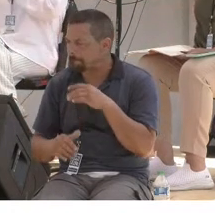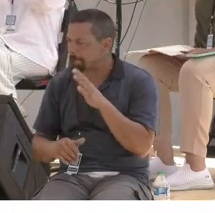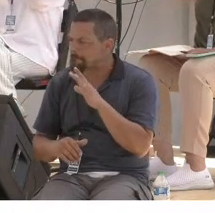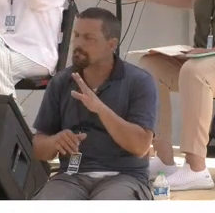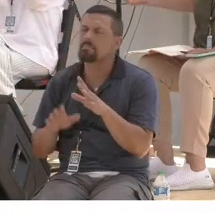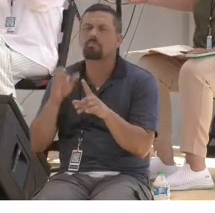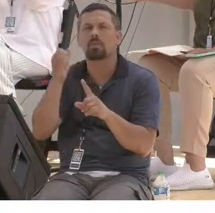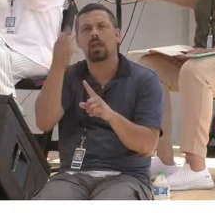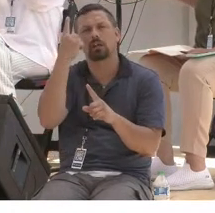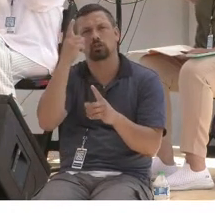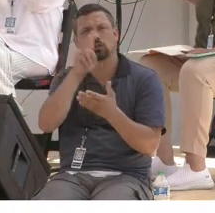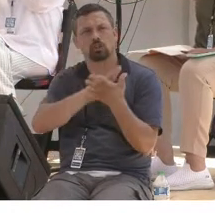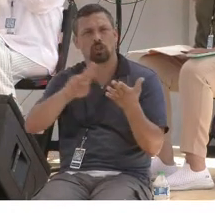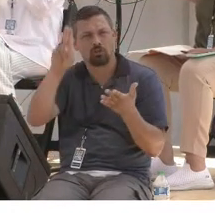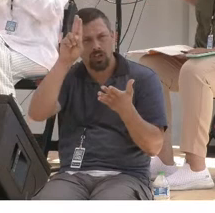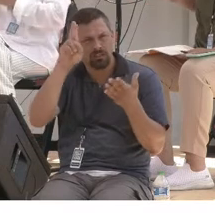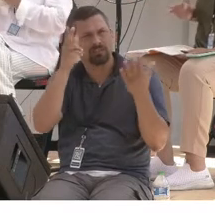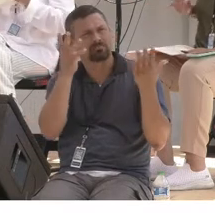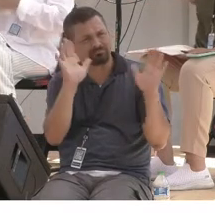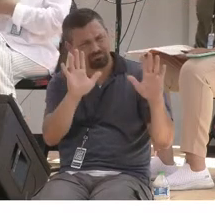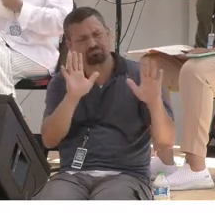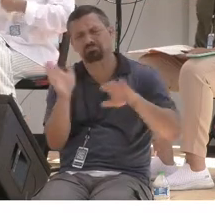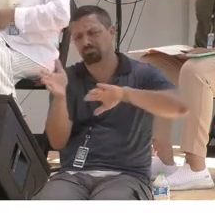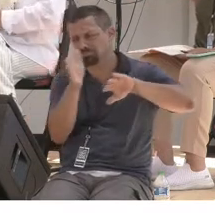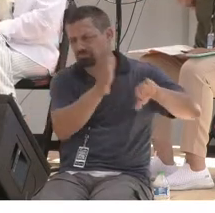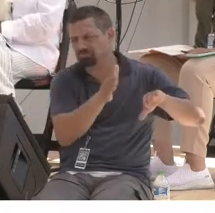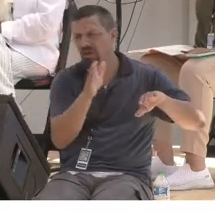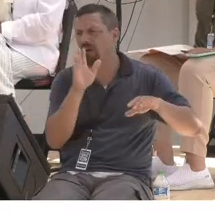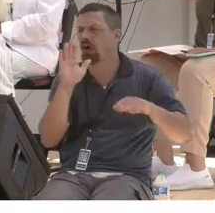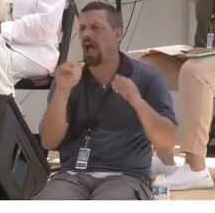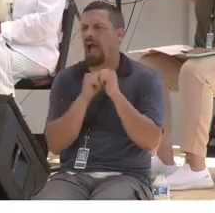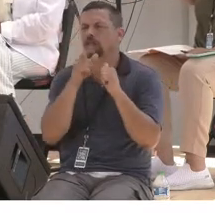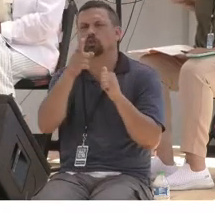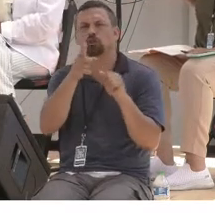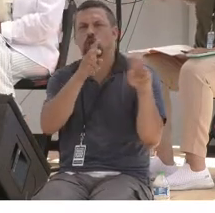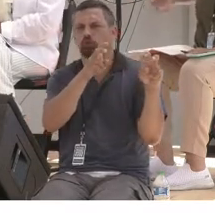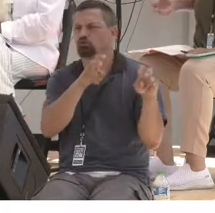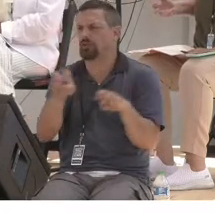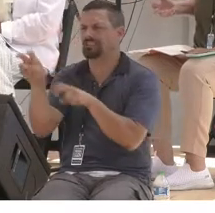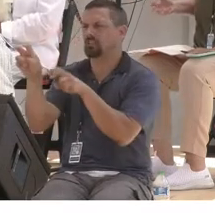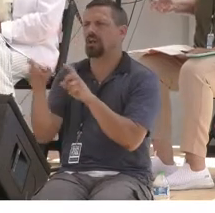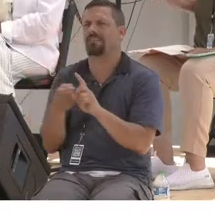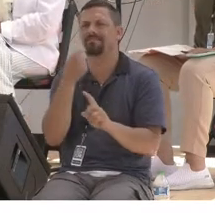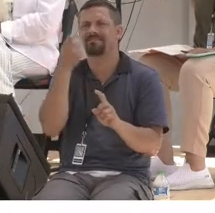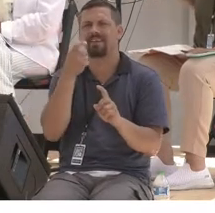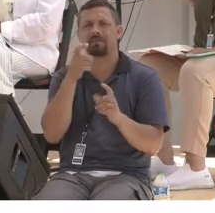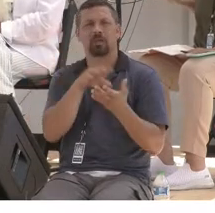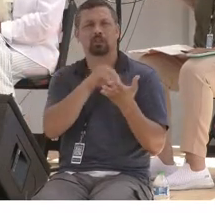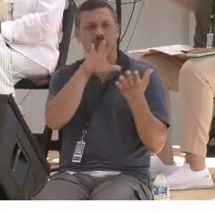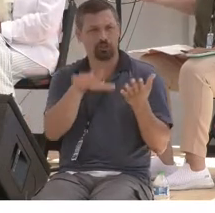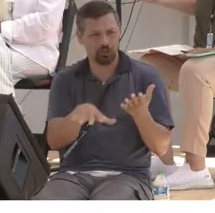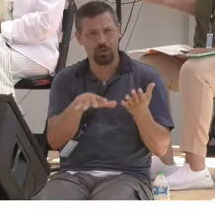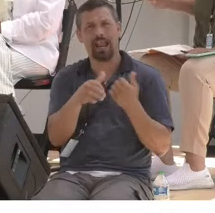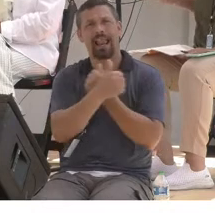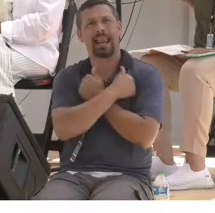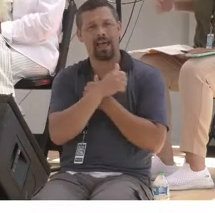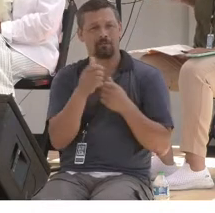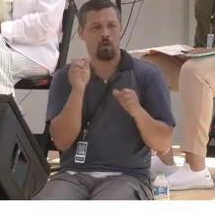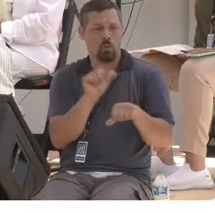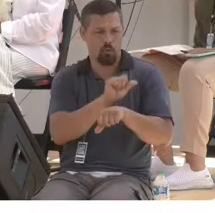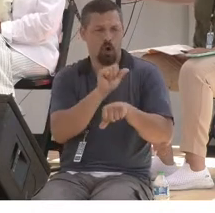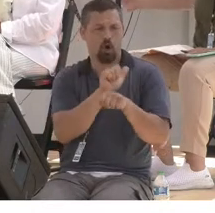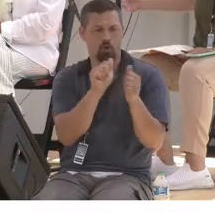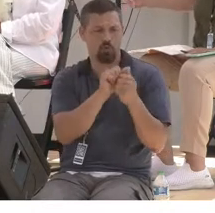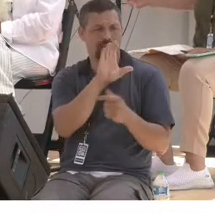But beyond university, how did you make that move from a student loving clay